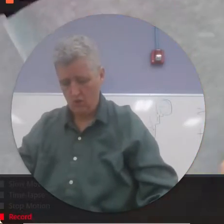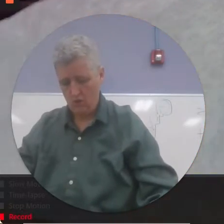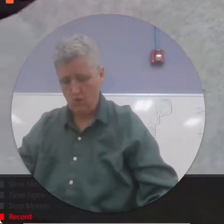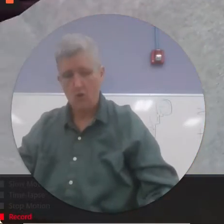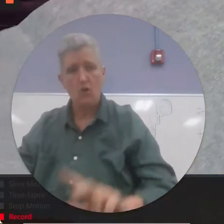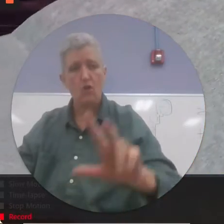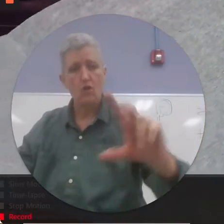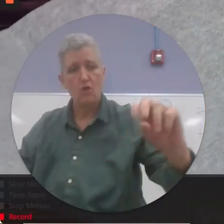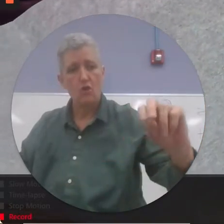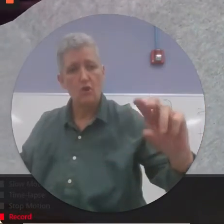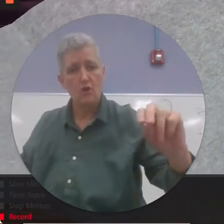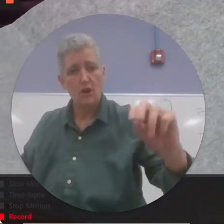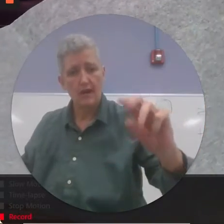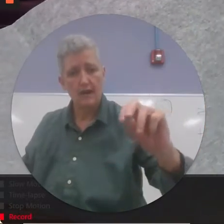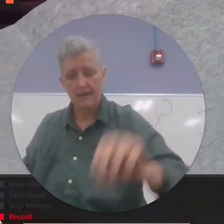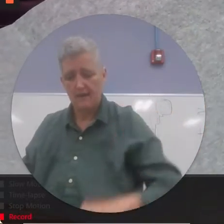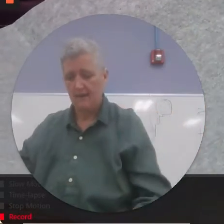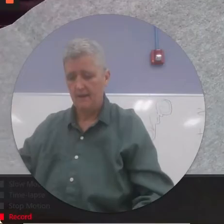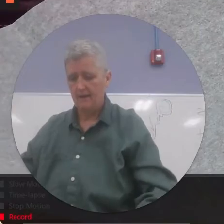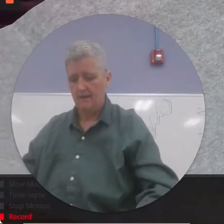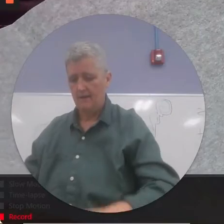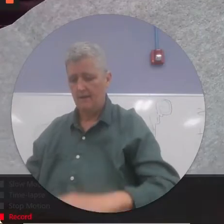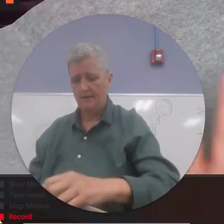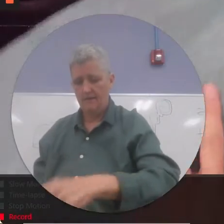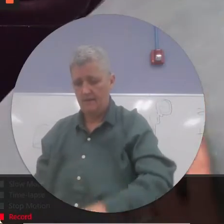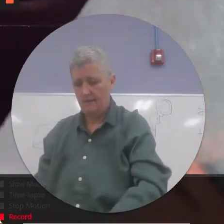30 centimeters.